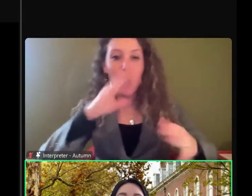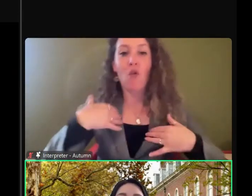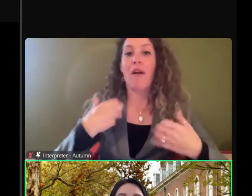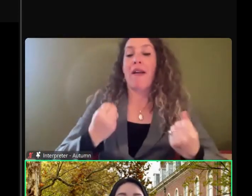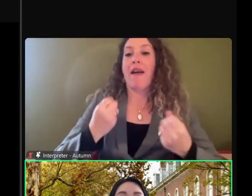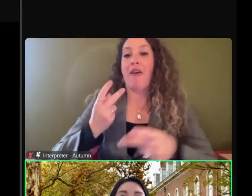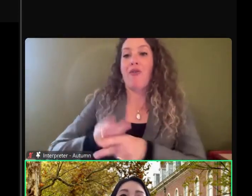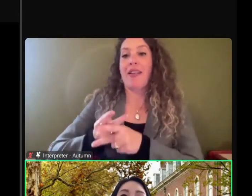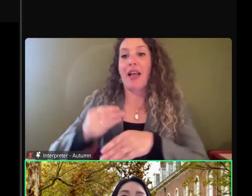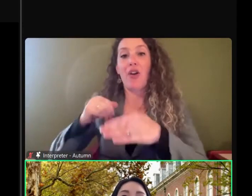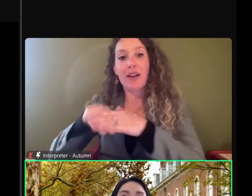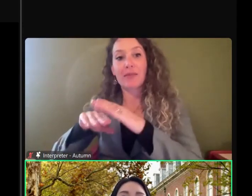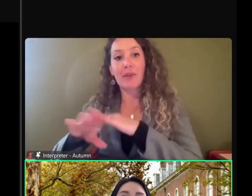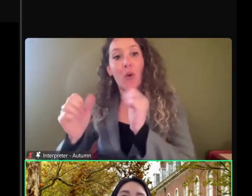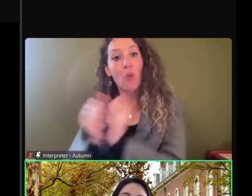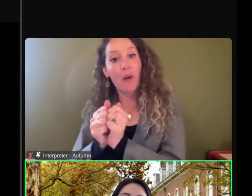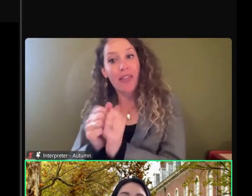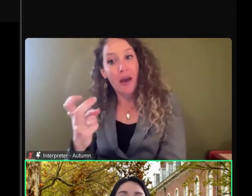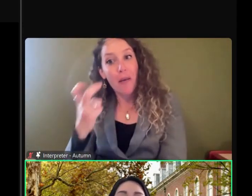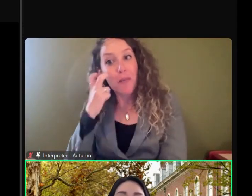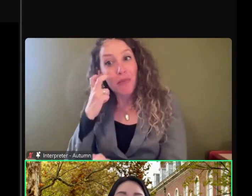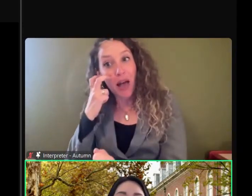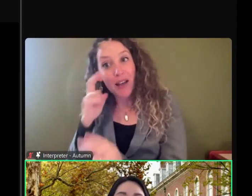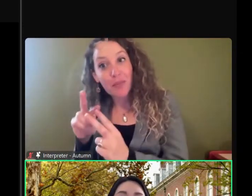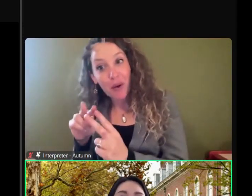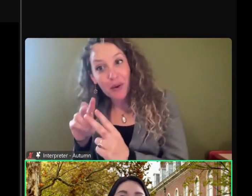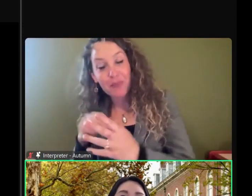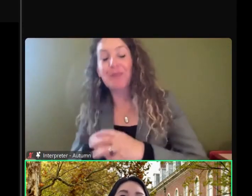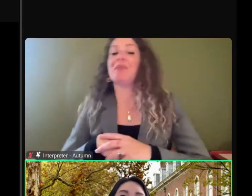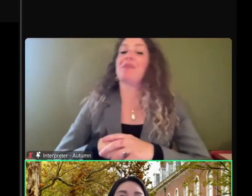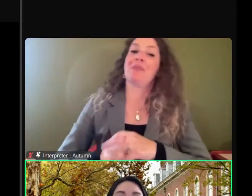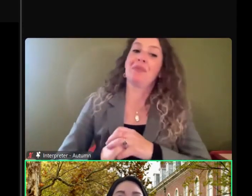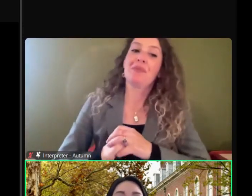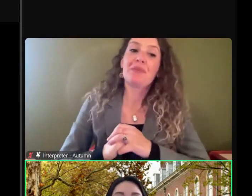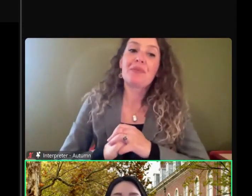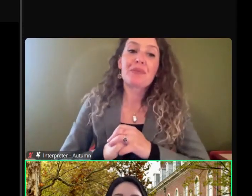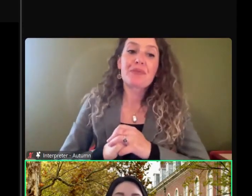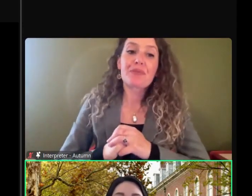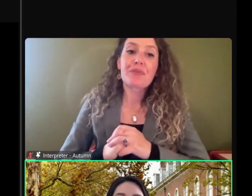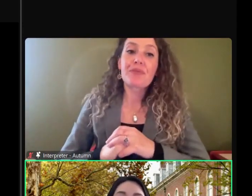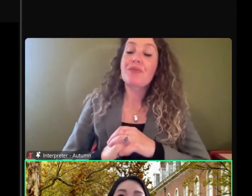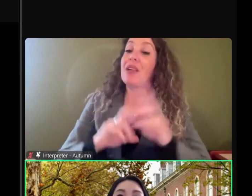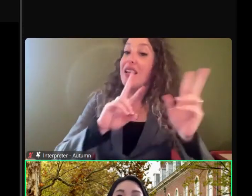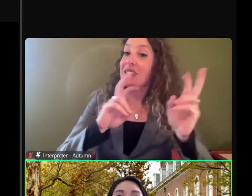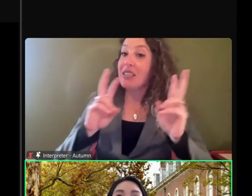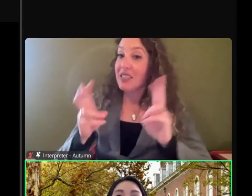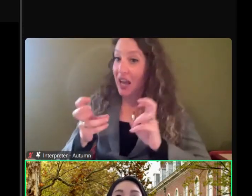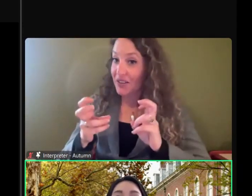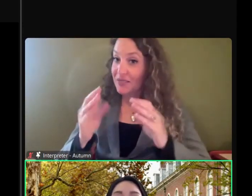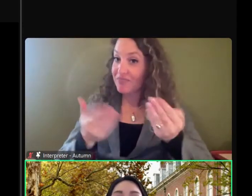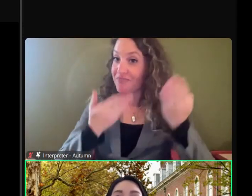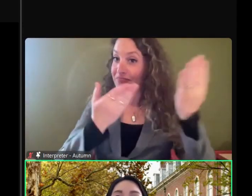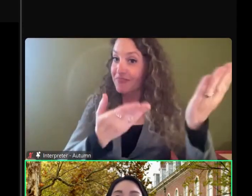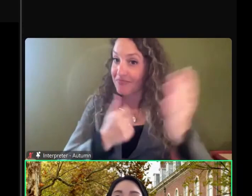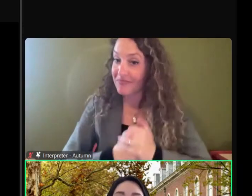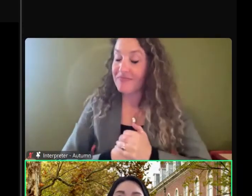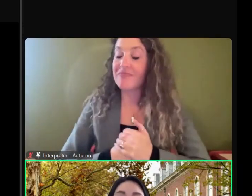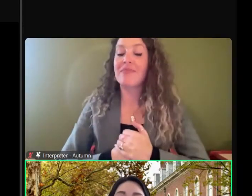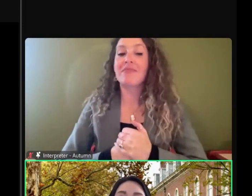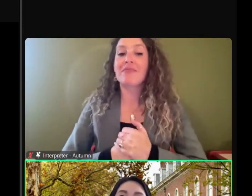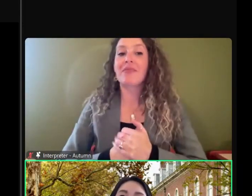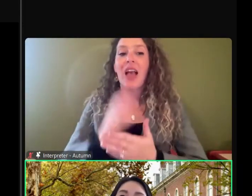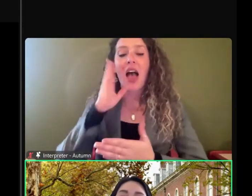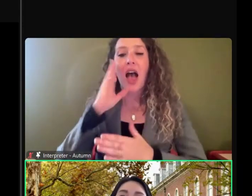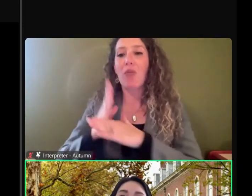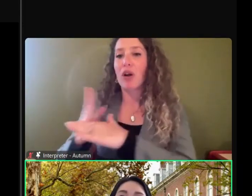healthcare accessibility with a blind partner. As the title suggests, I will be sharing